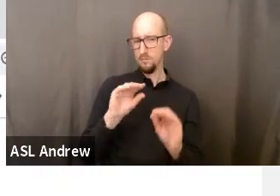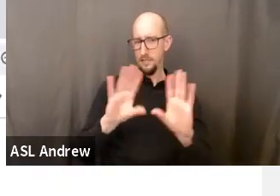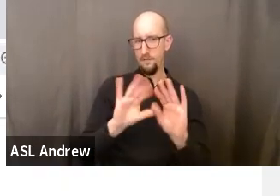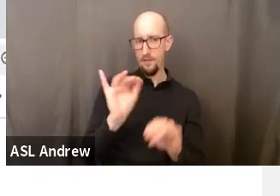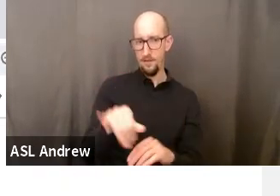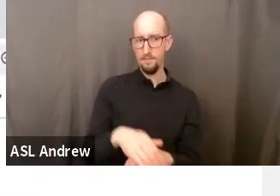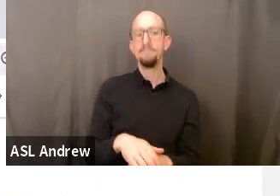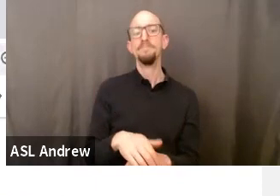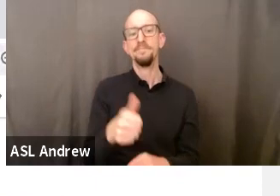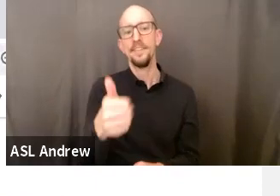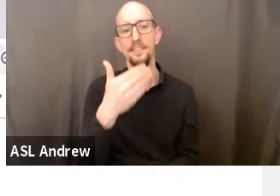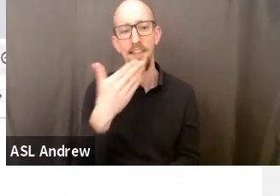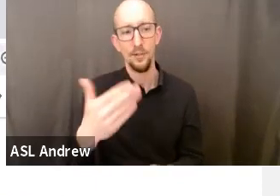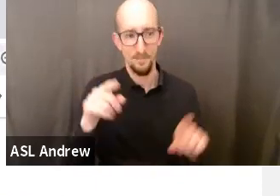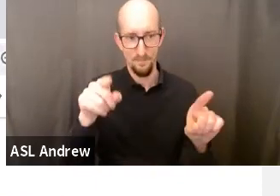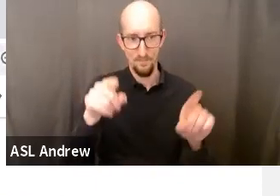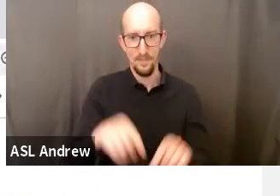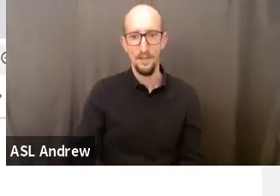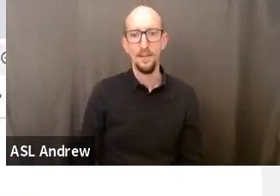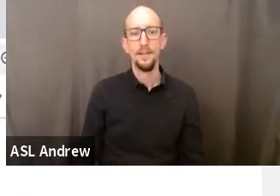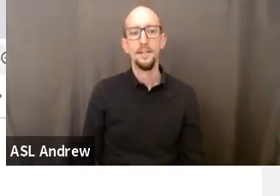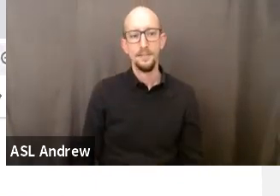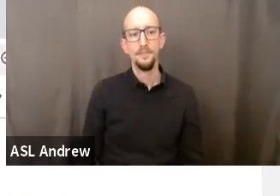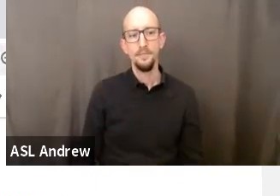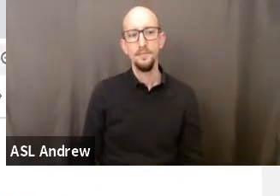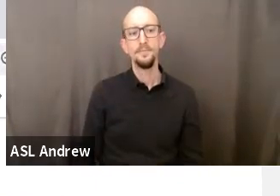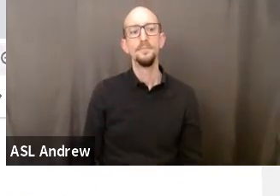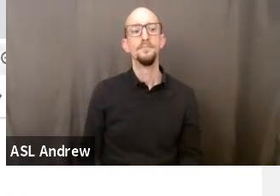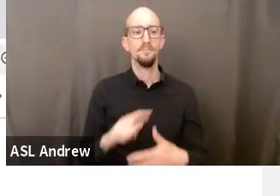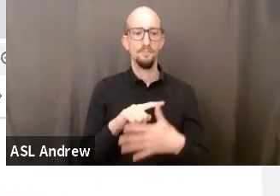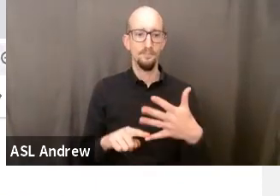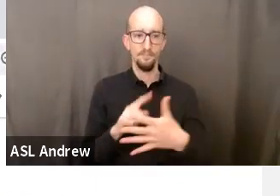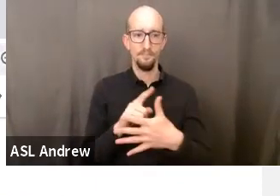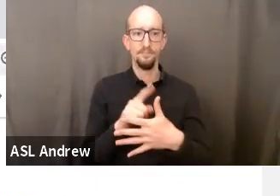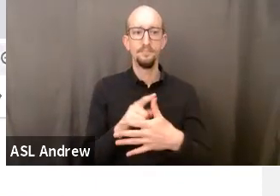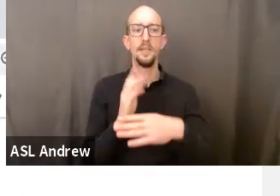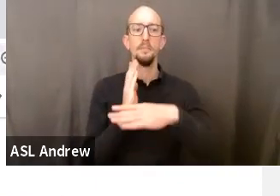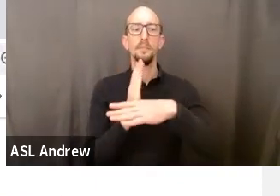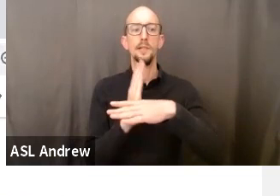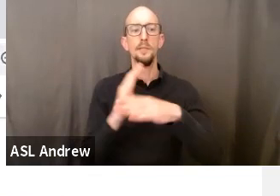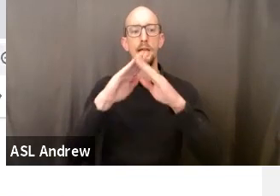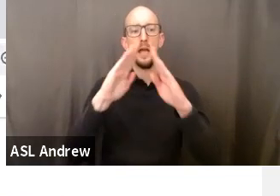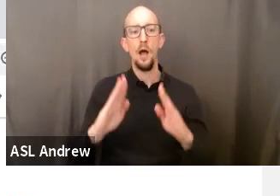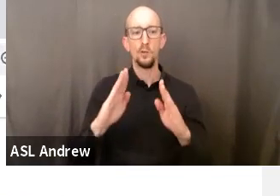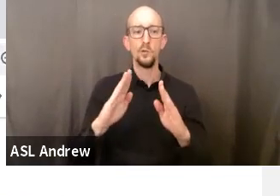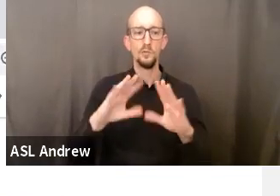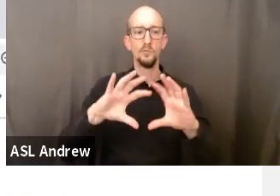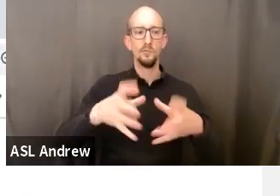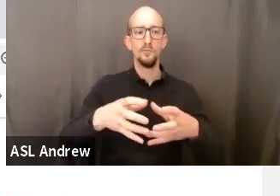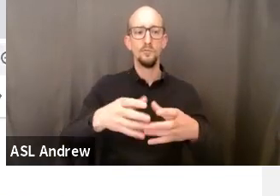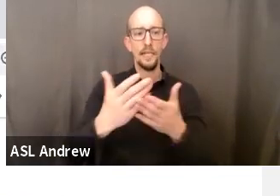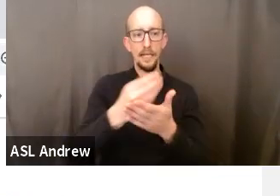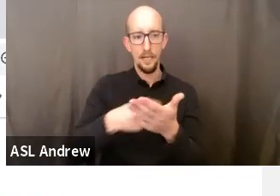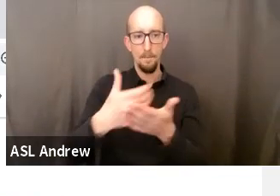it's median household income, percent of households occupied by the owner,